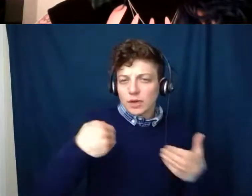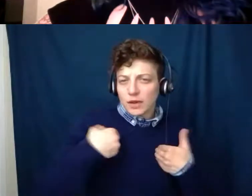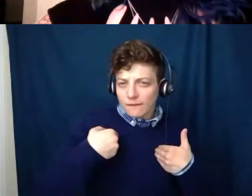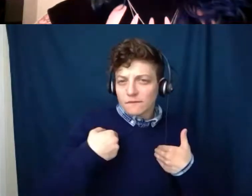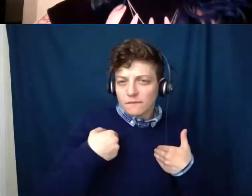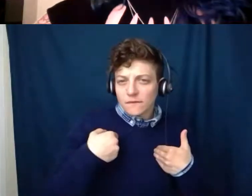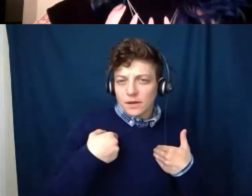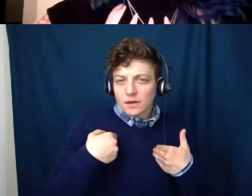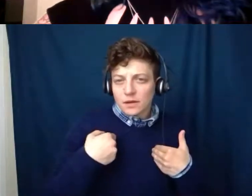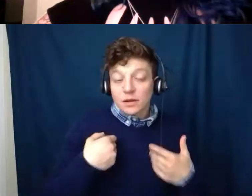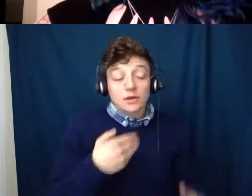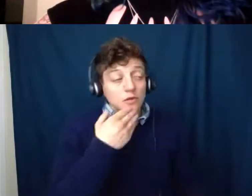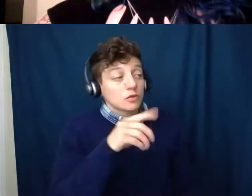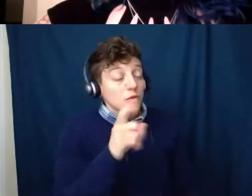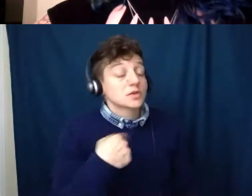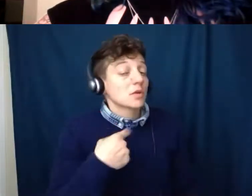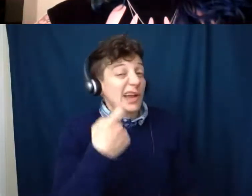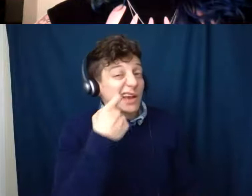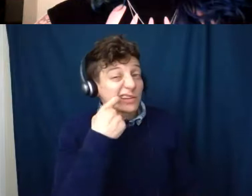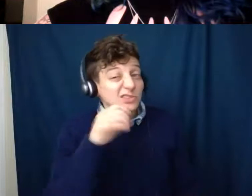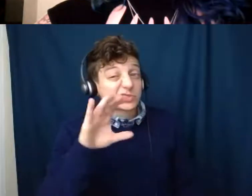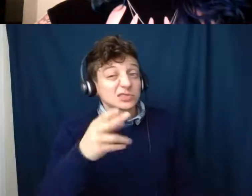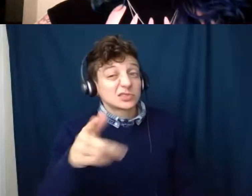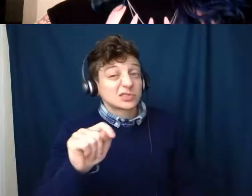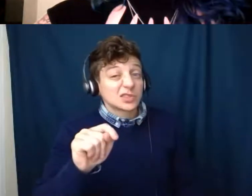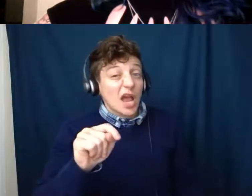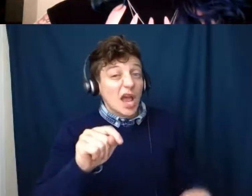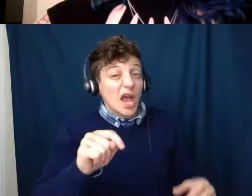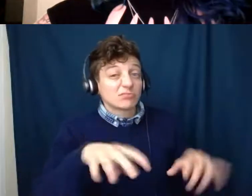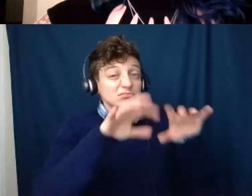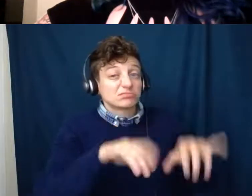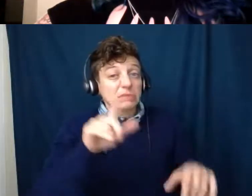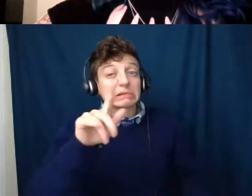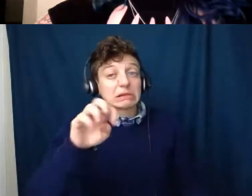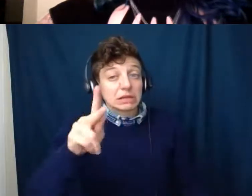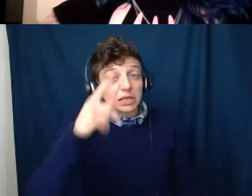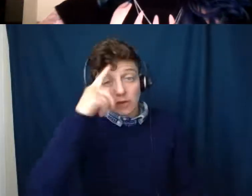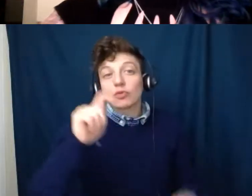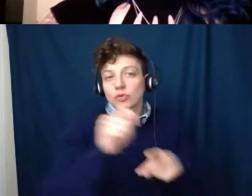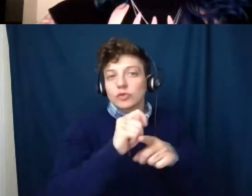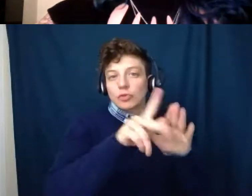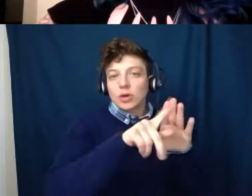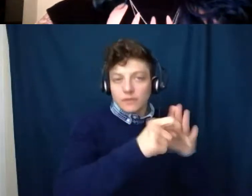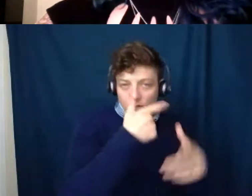So I just put in the chat the link to watch like a training video and to have